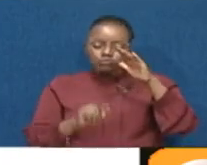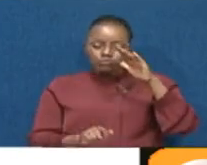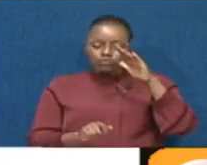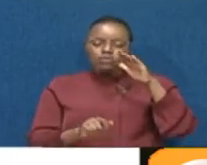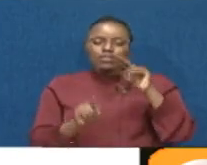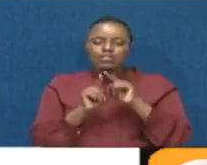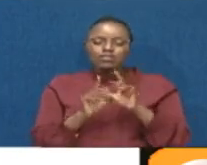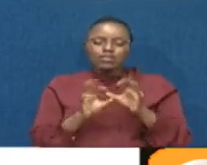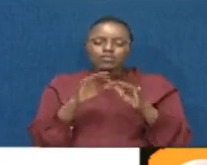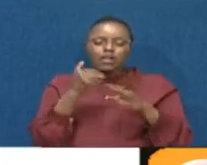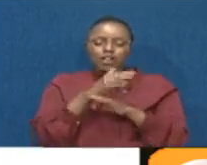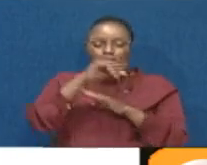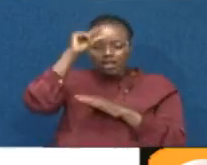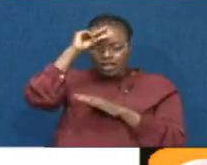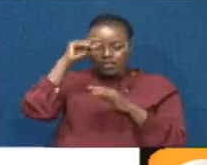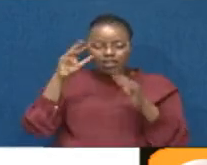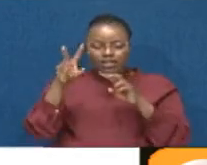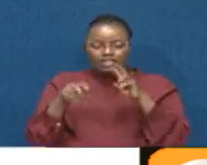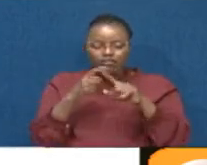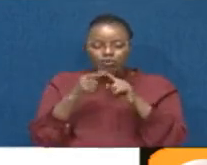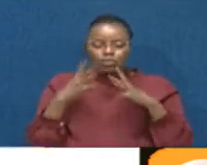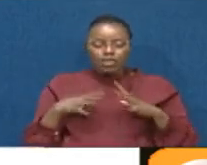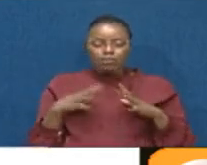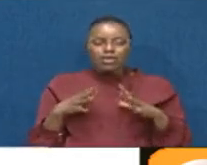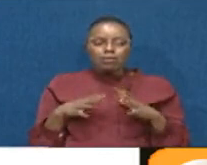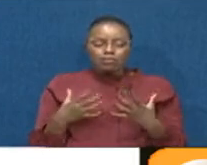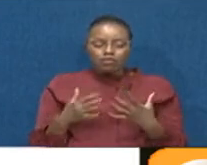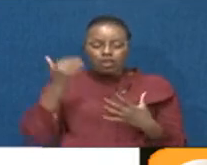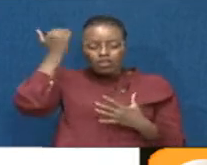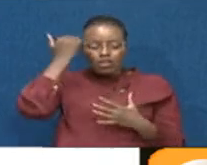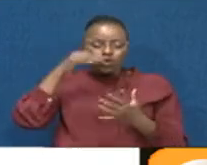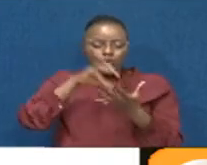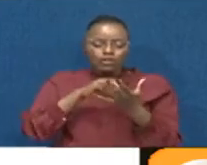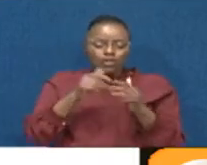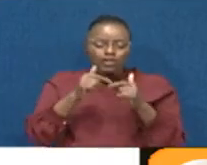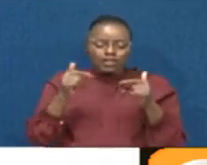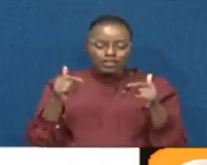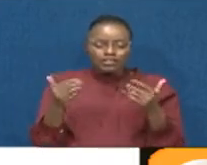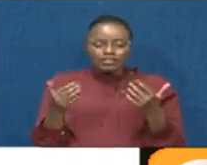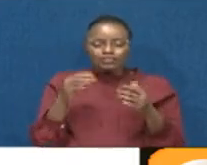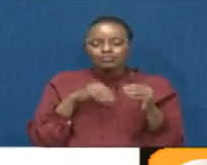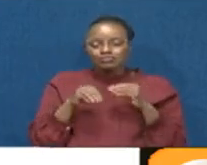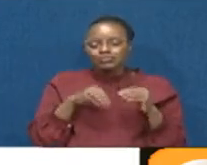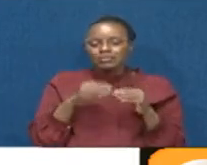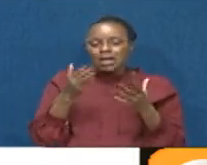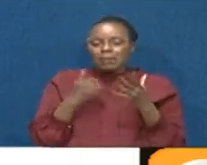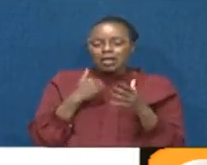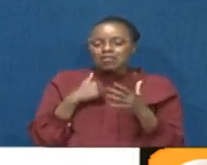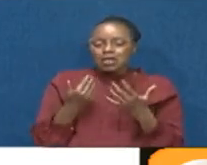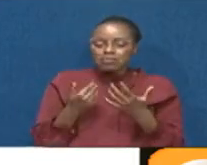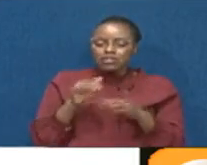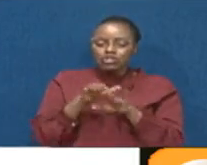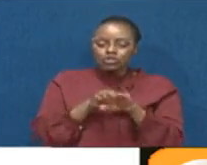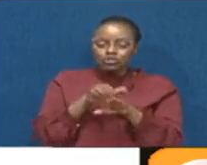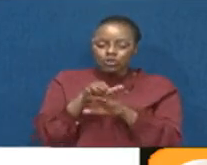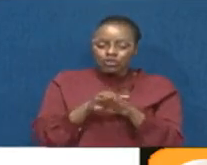to defraud government and steal from the public. Court cases against corruption cases may have been painstakingly